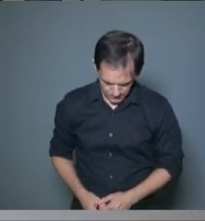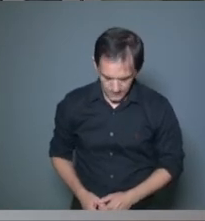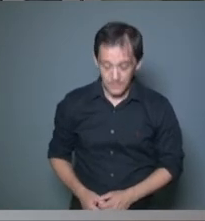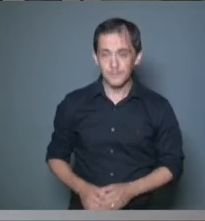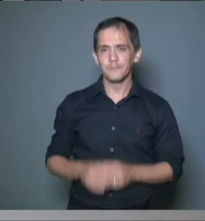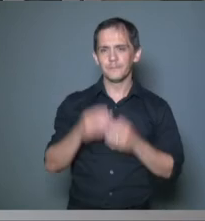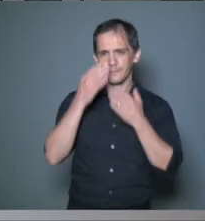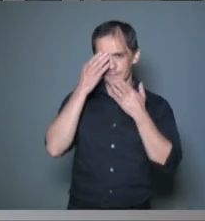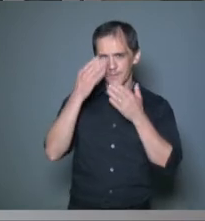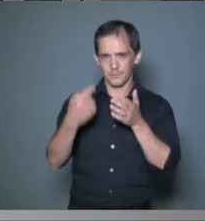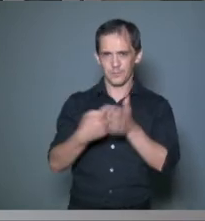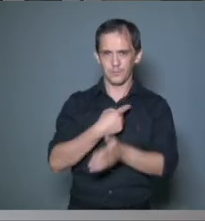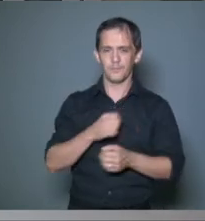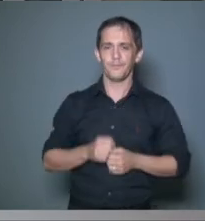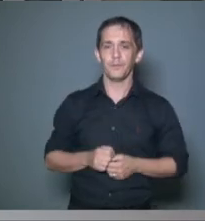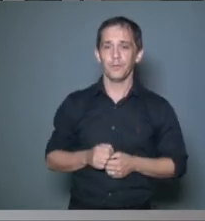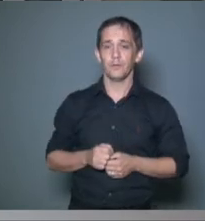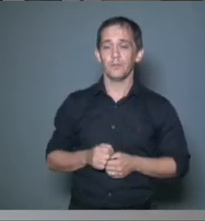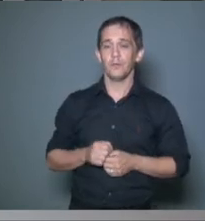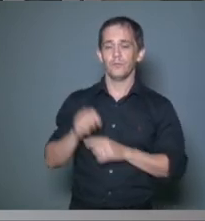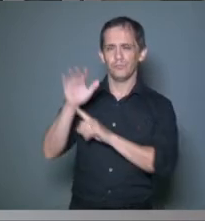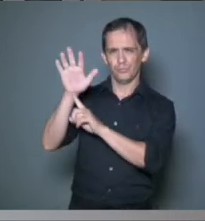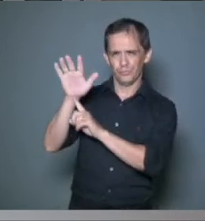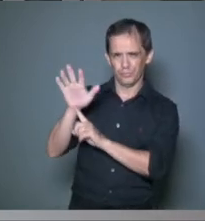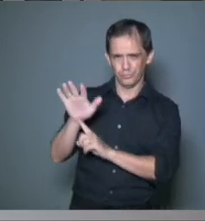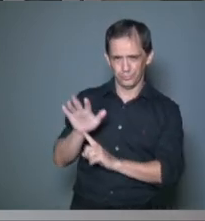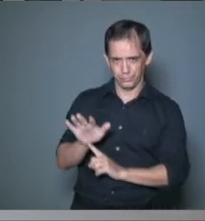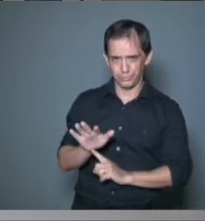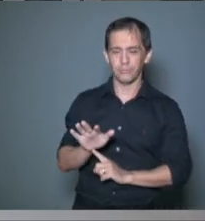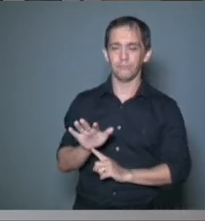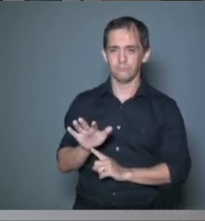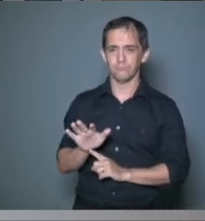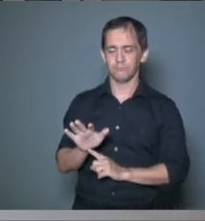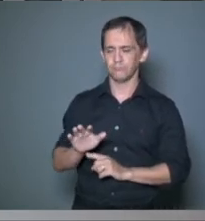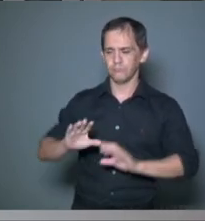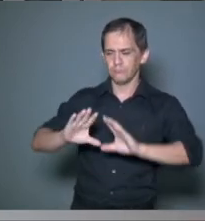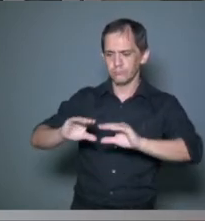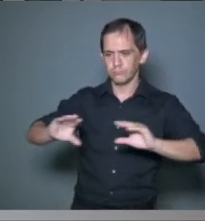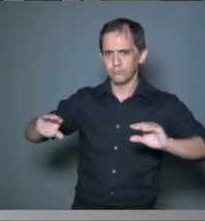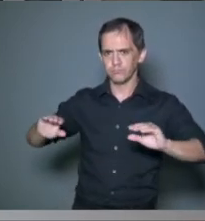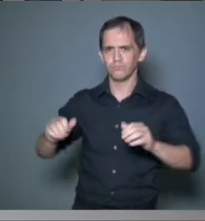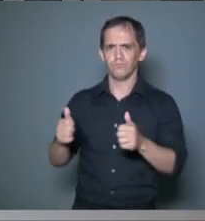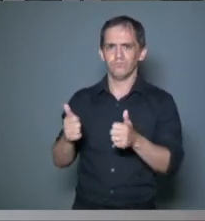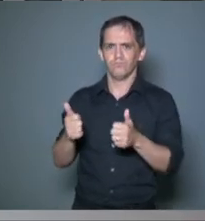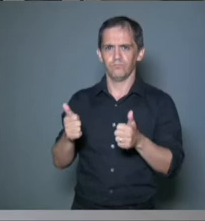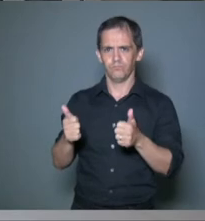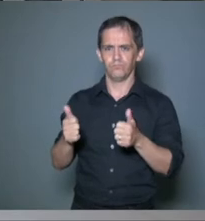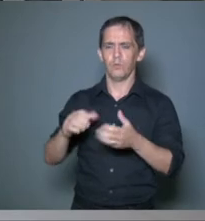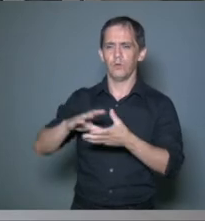Your question about fertilizer use. Yes, you're right. Our soils are mature.